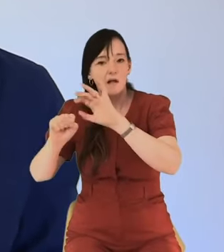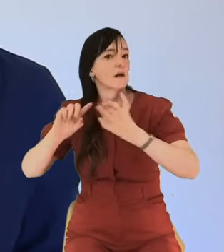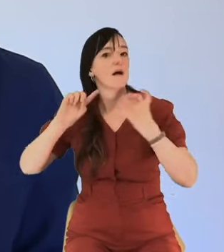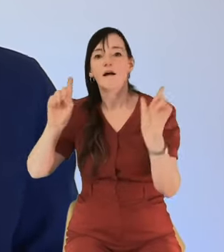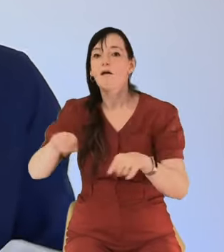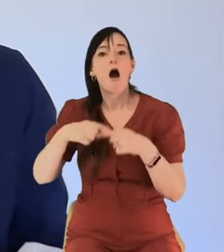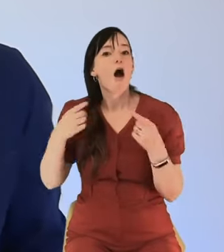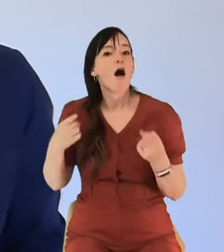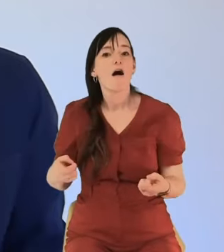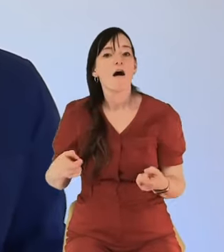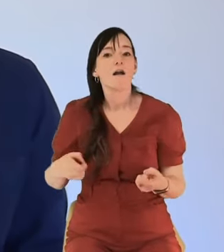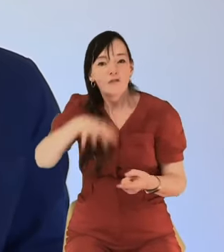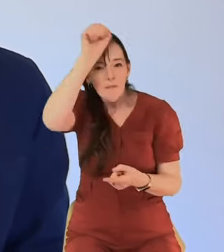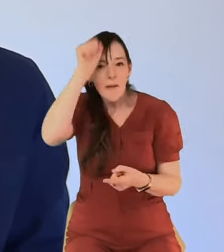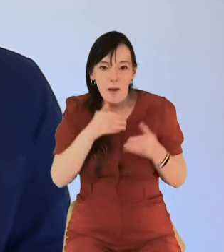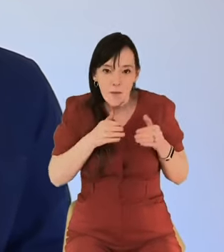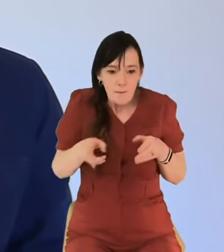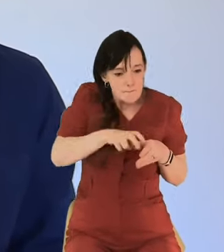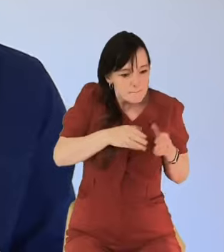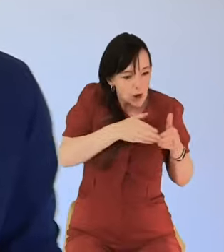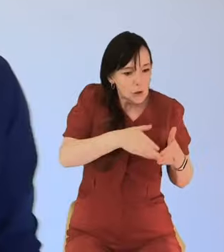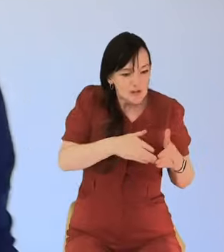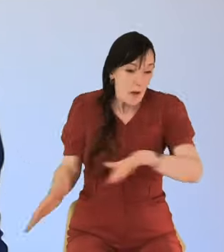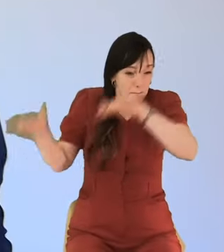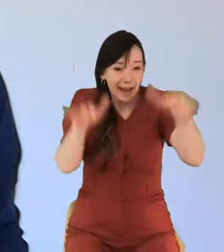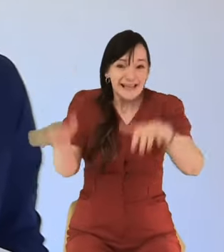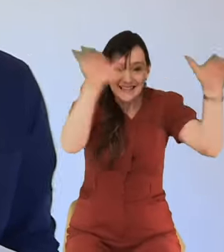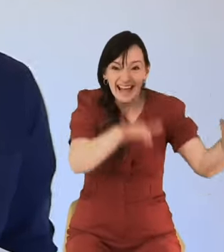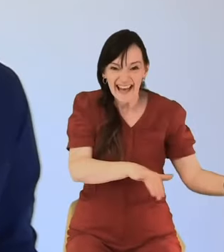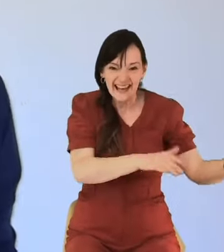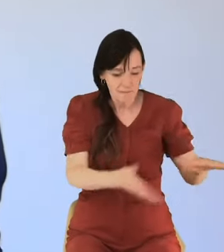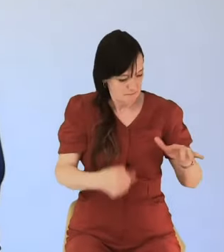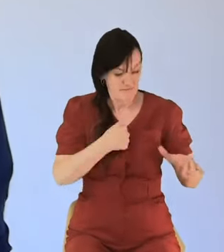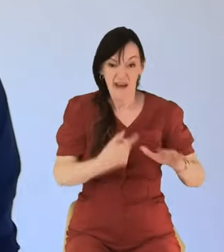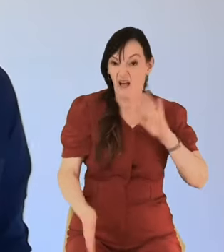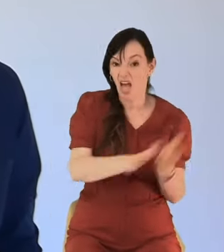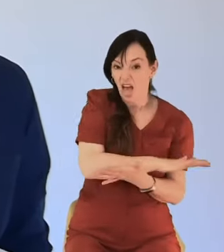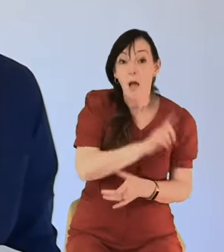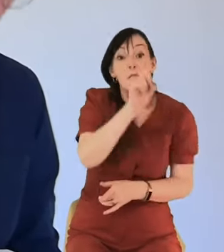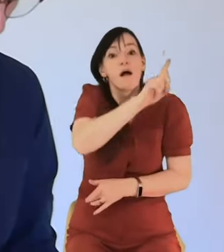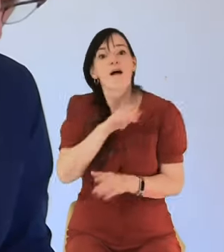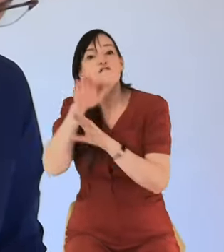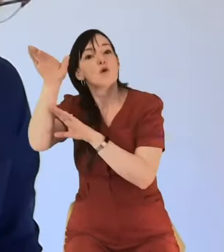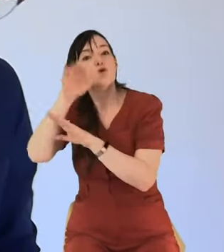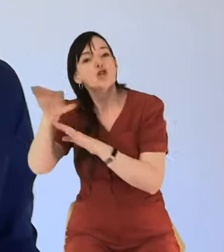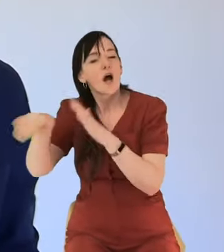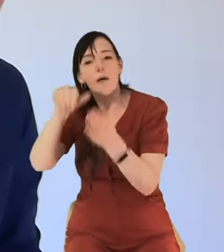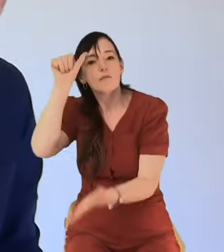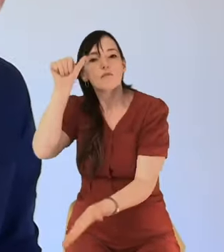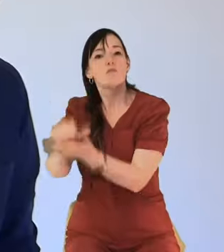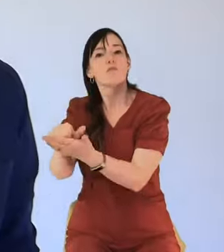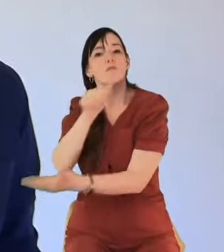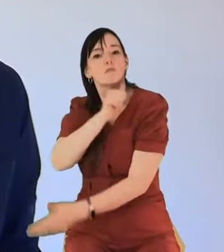sea, capsize. But the future is guaranteed because glory is